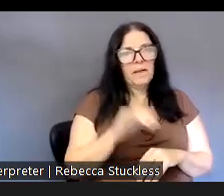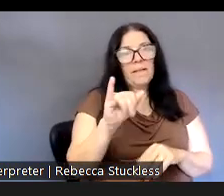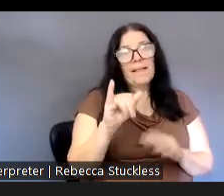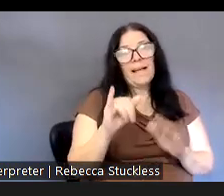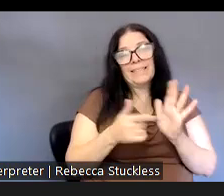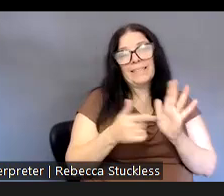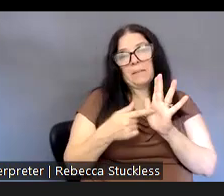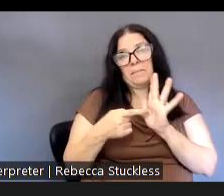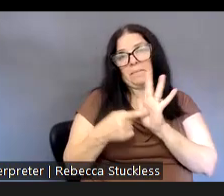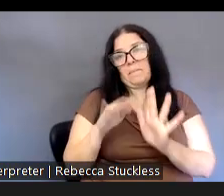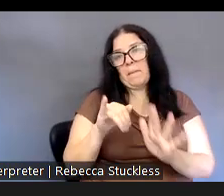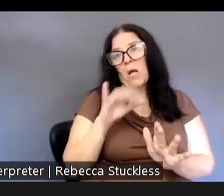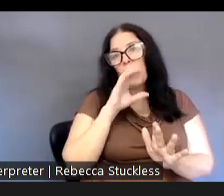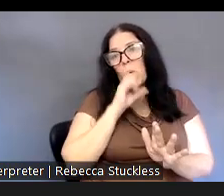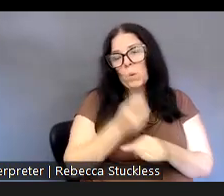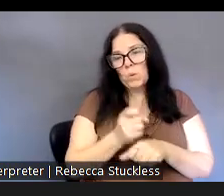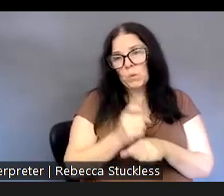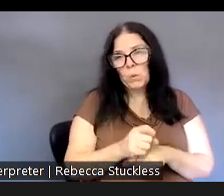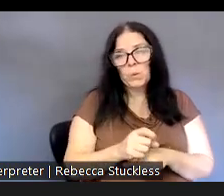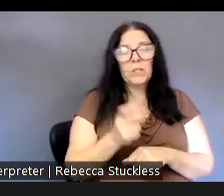joke. Two